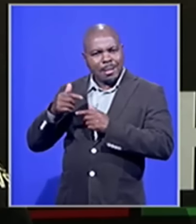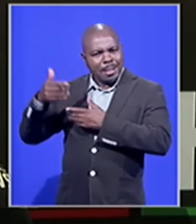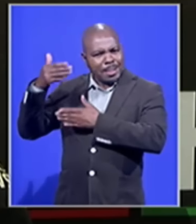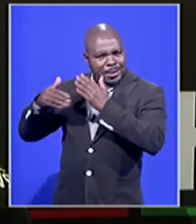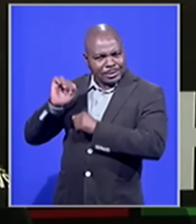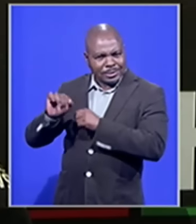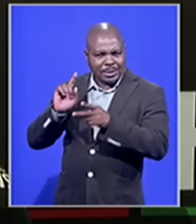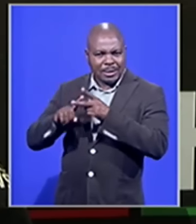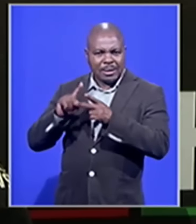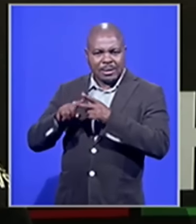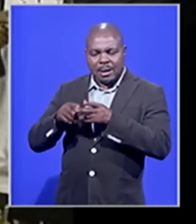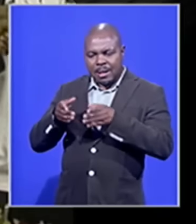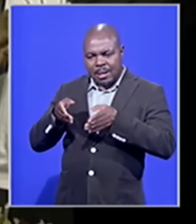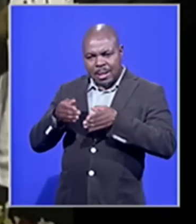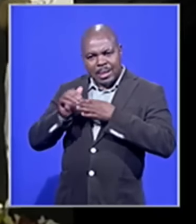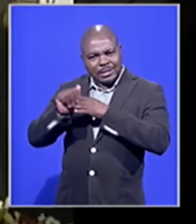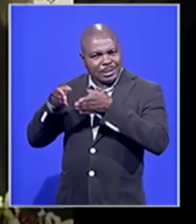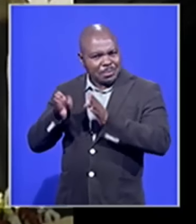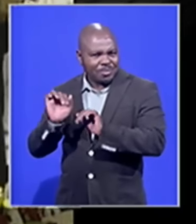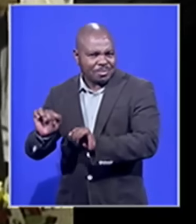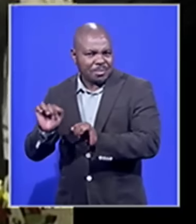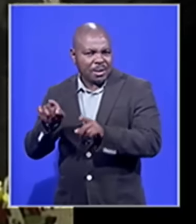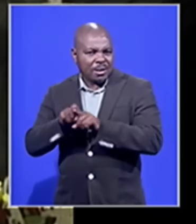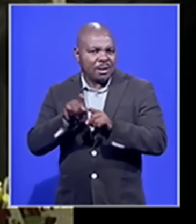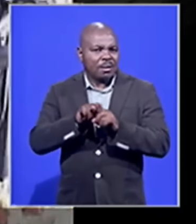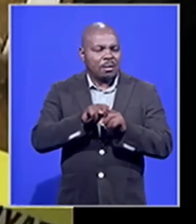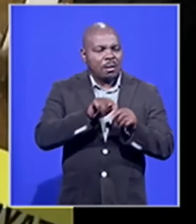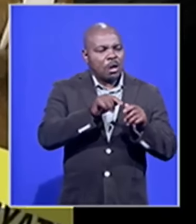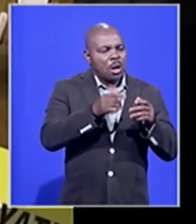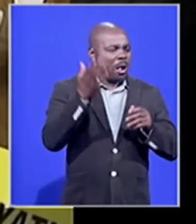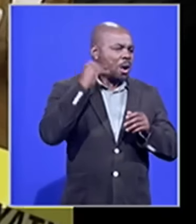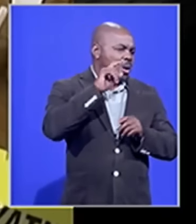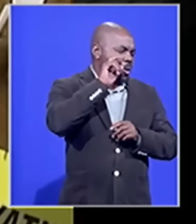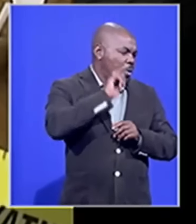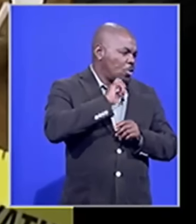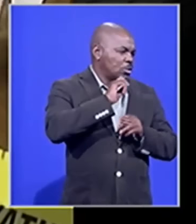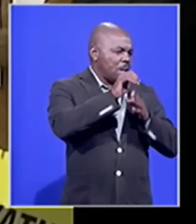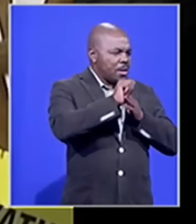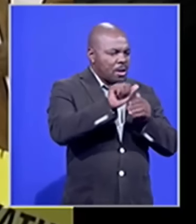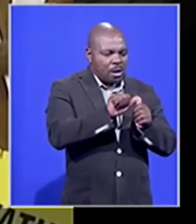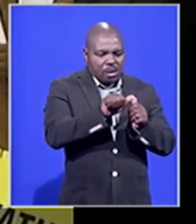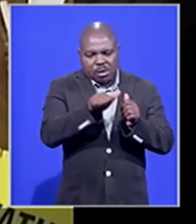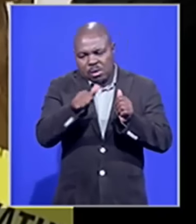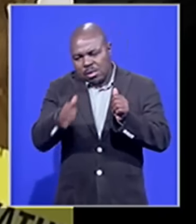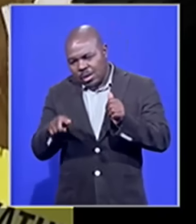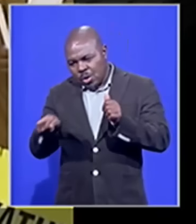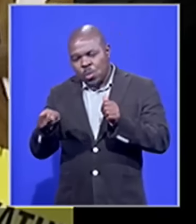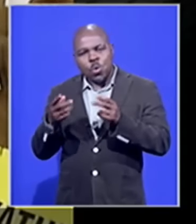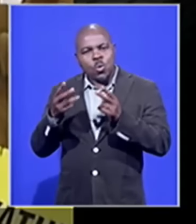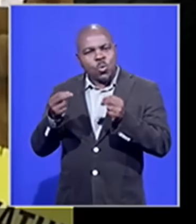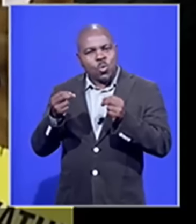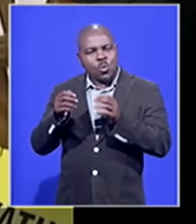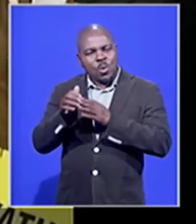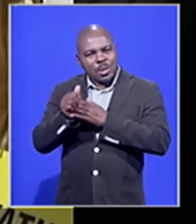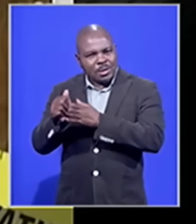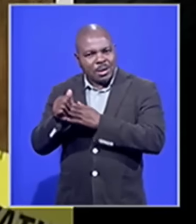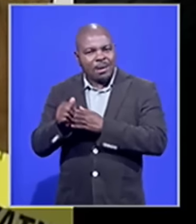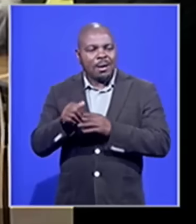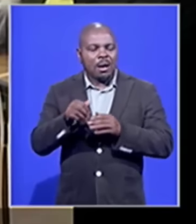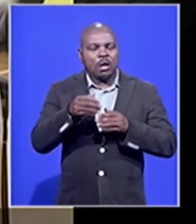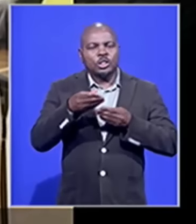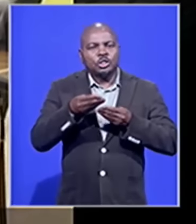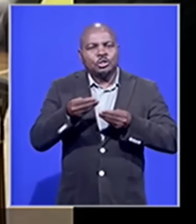solid foundation. Even the transition from him to the new president was very smooth. He prepared us for over 6 years. For